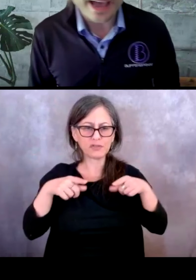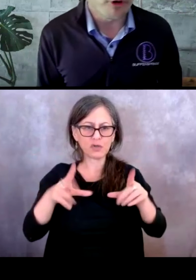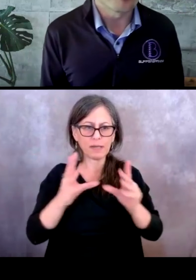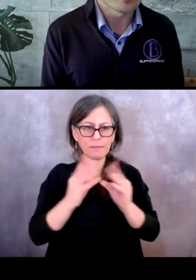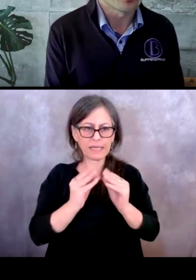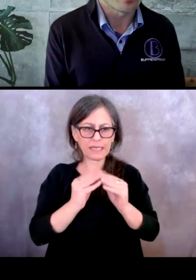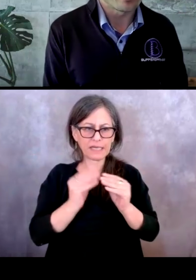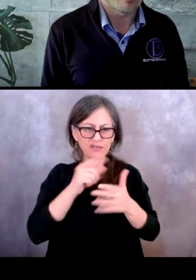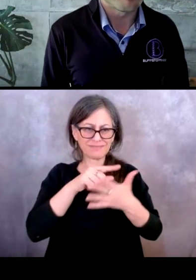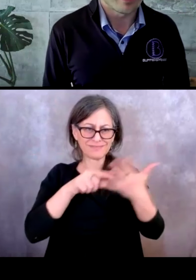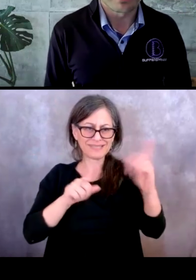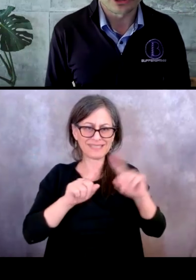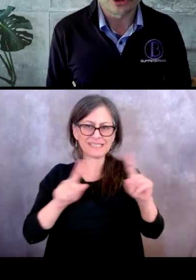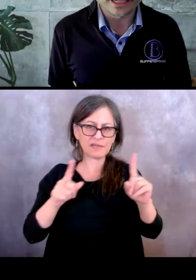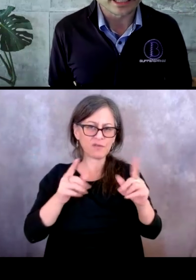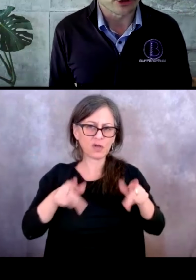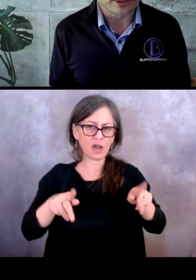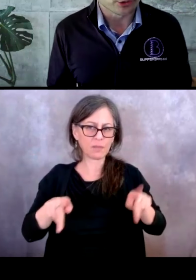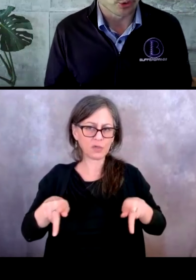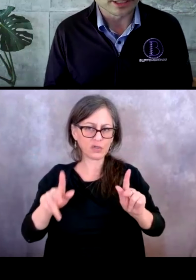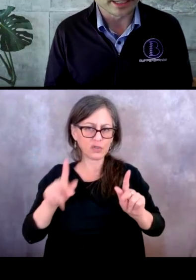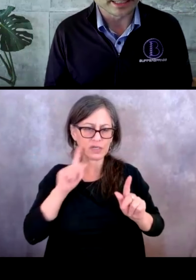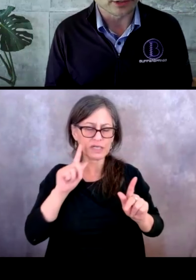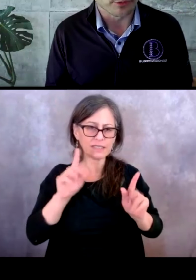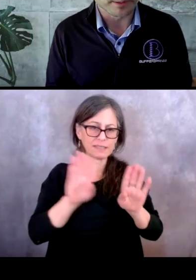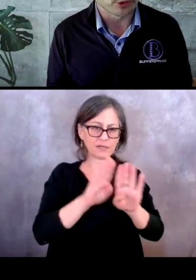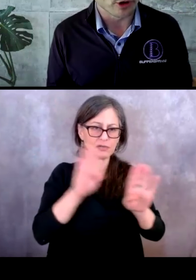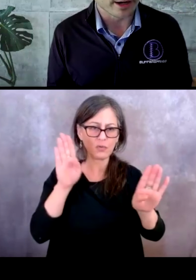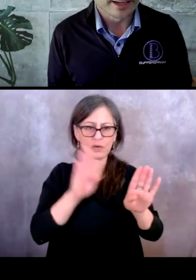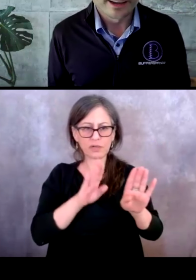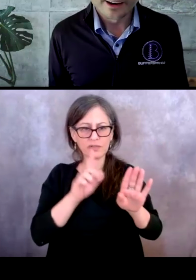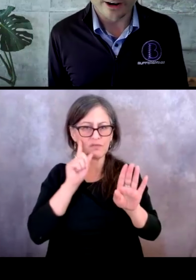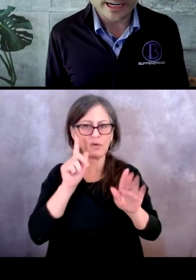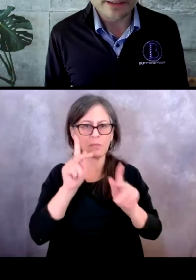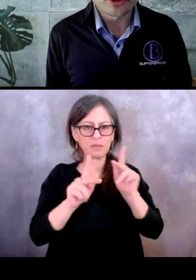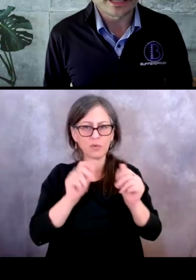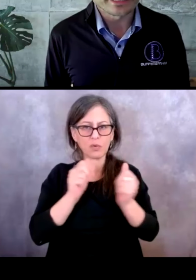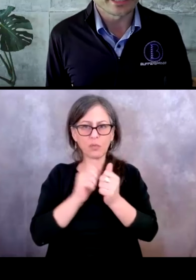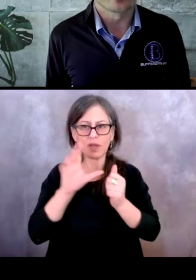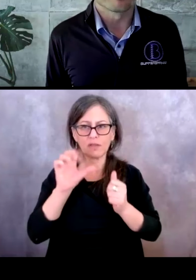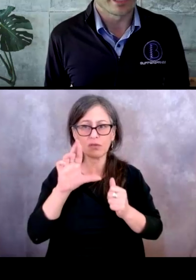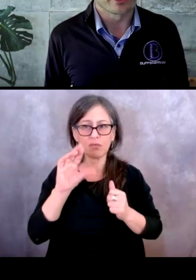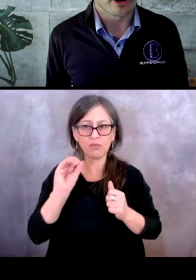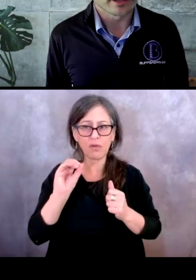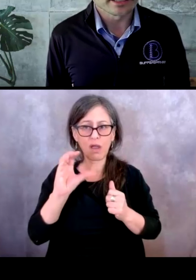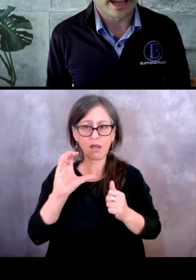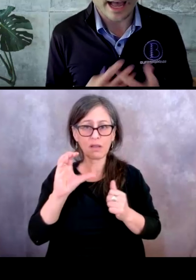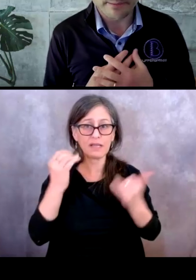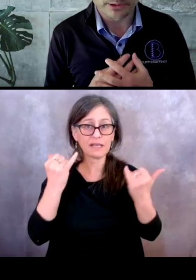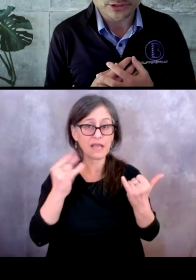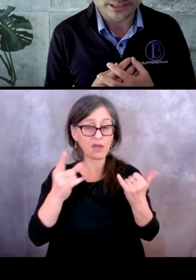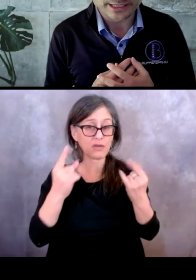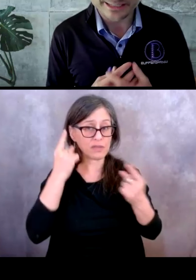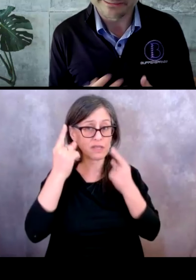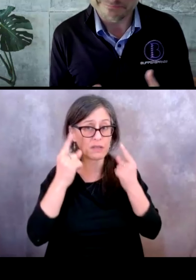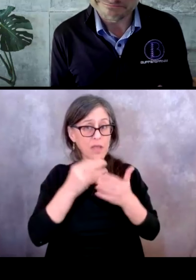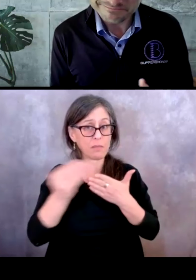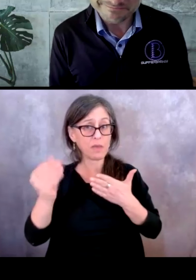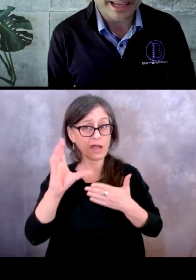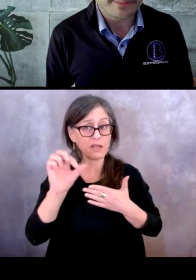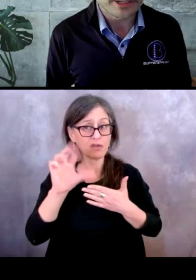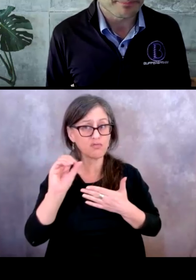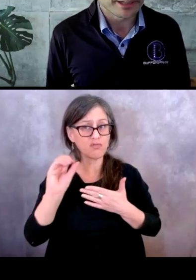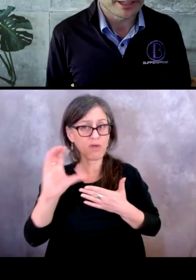now that we have all these great opportunities and great doors that exist for people with Crocs, are any of you considering buying Crocs? I personally